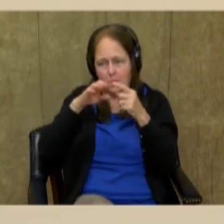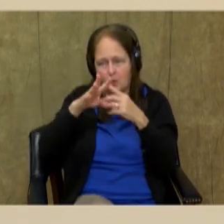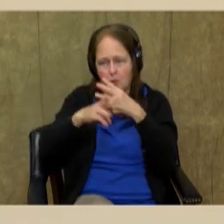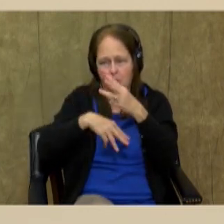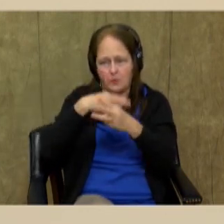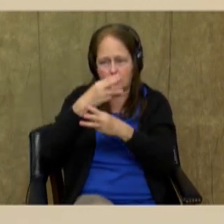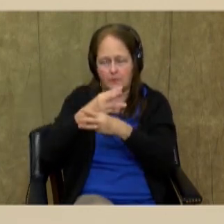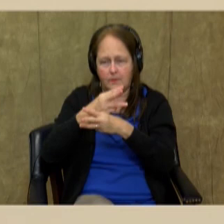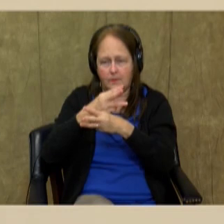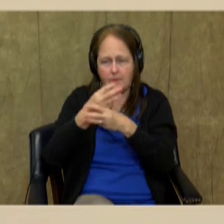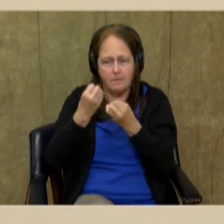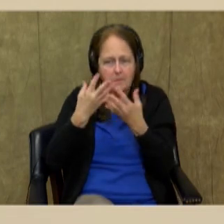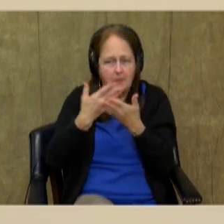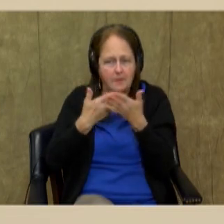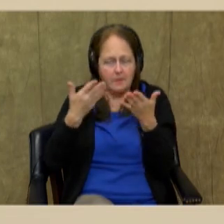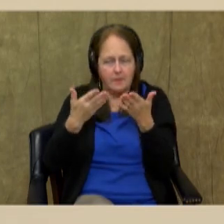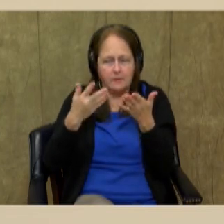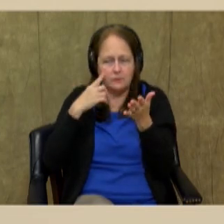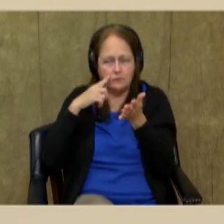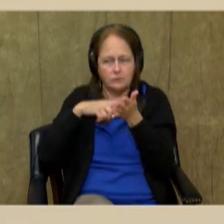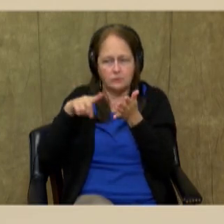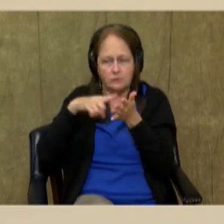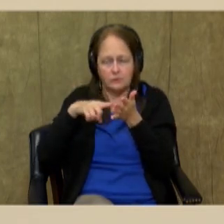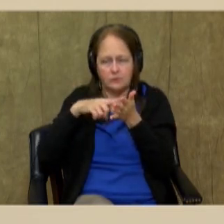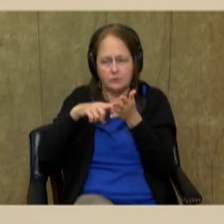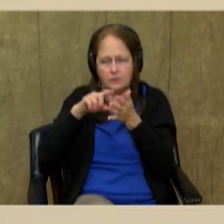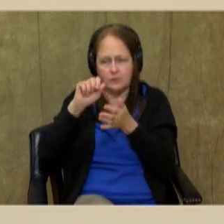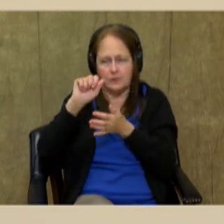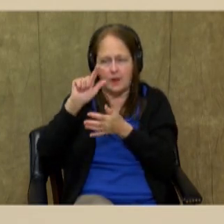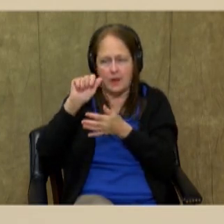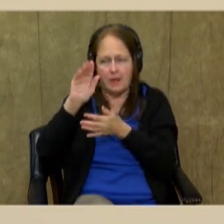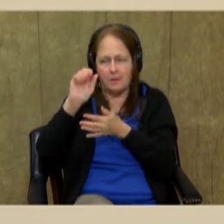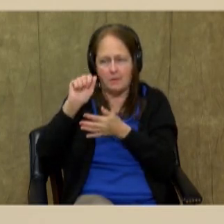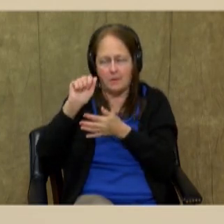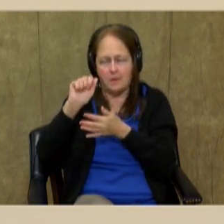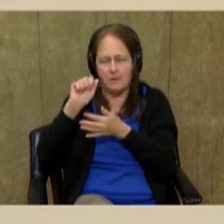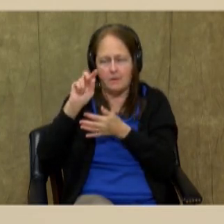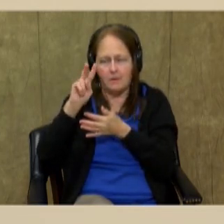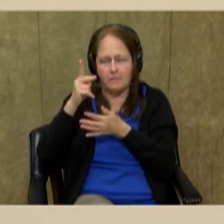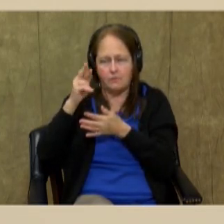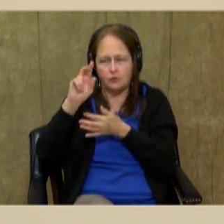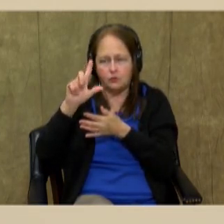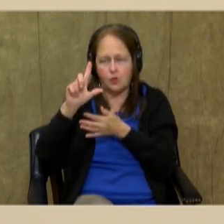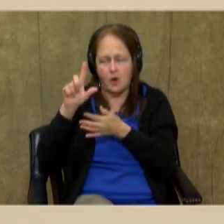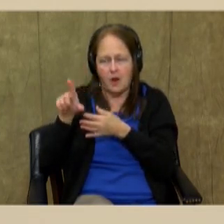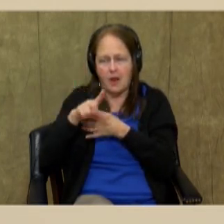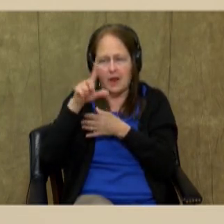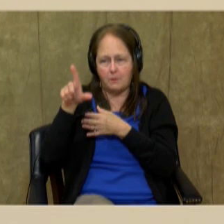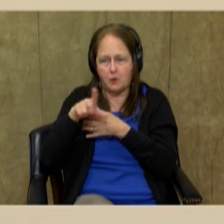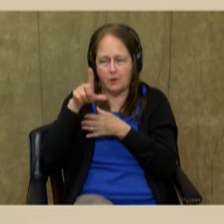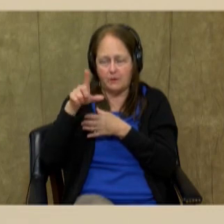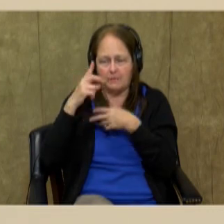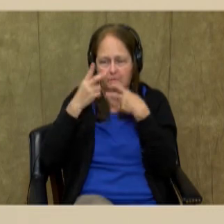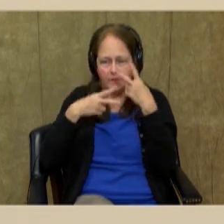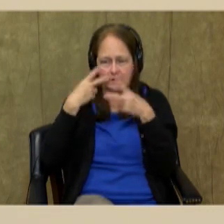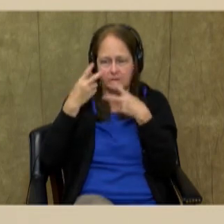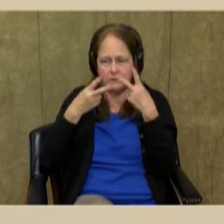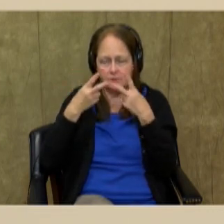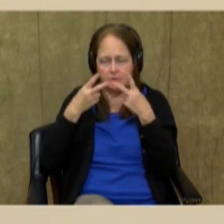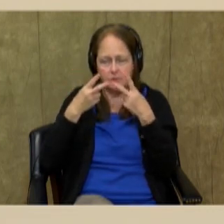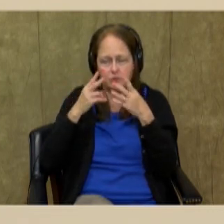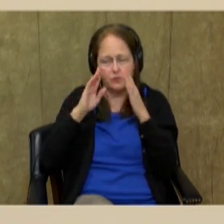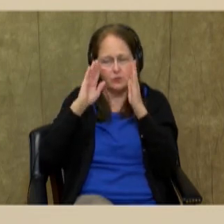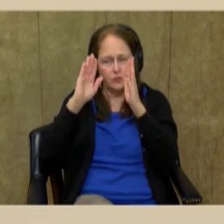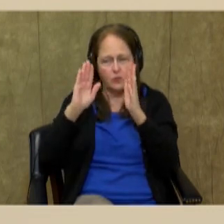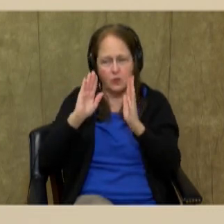There are a lot of resources out there. One that I would suggest is the Alabama Virtual Library. If you can visit that, there are some